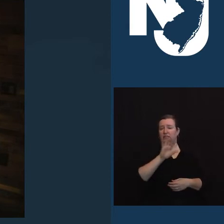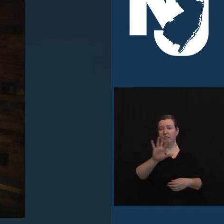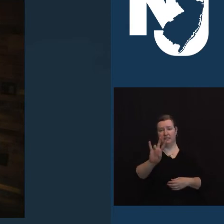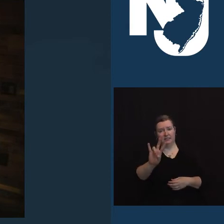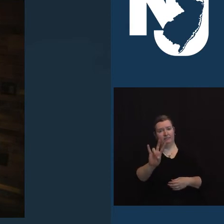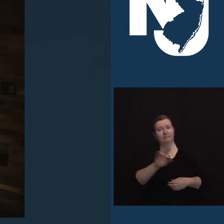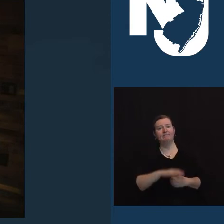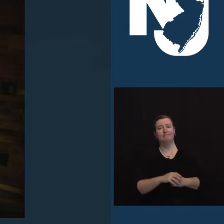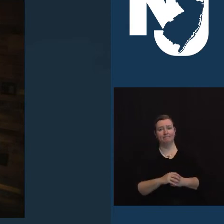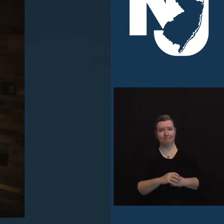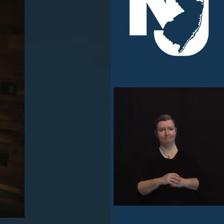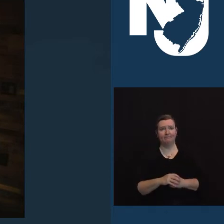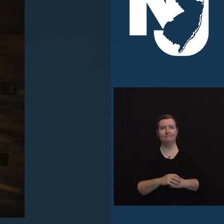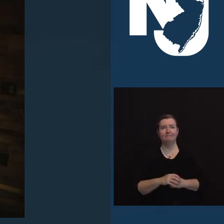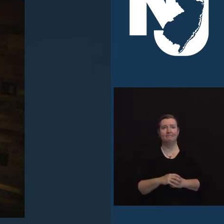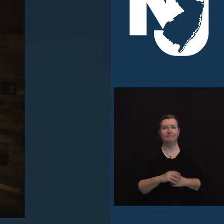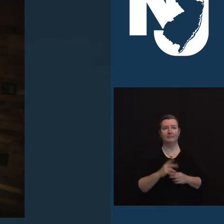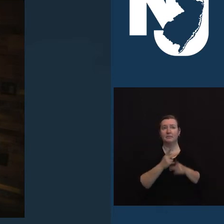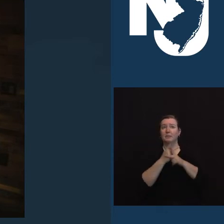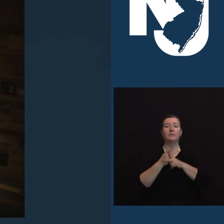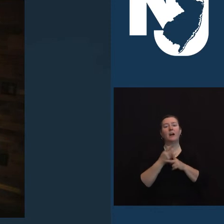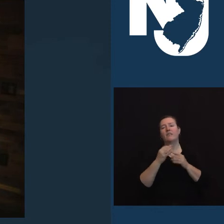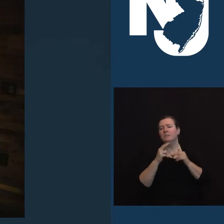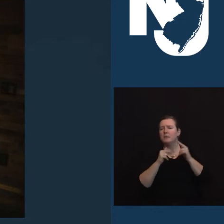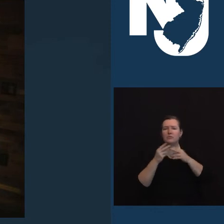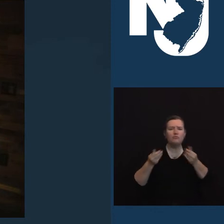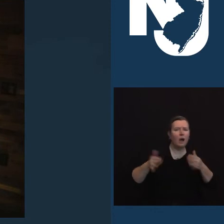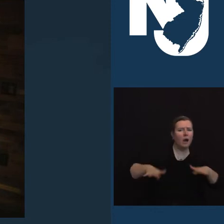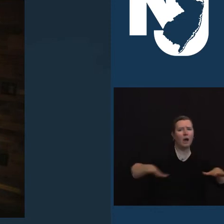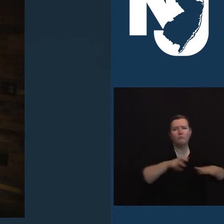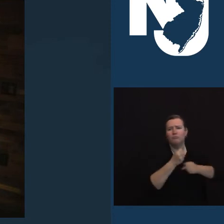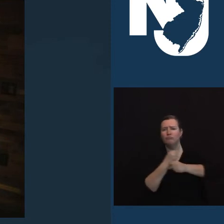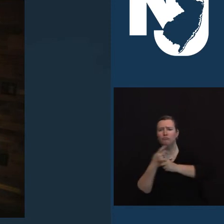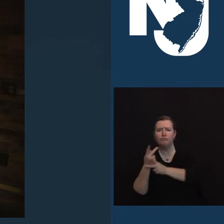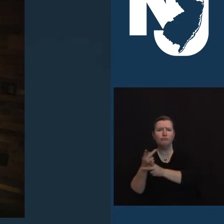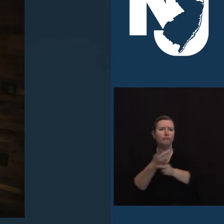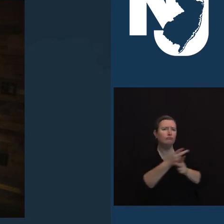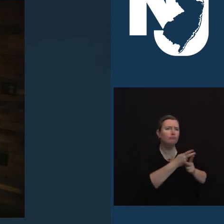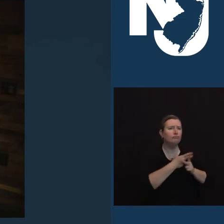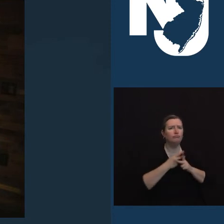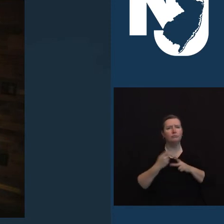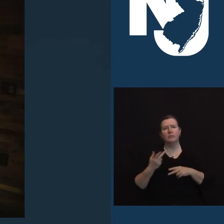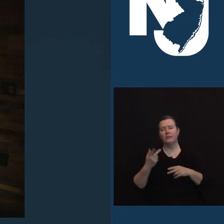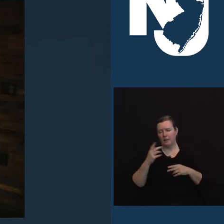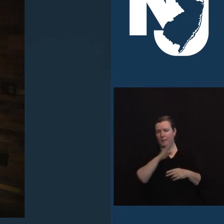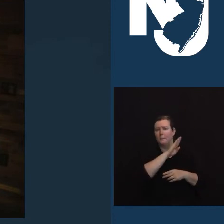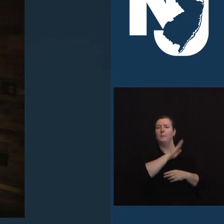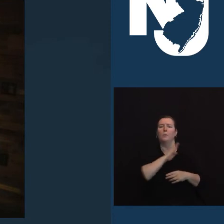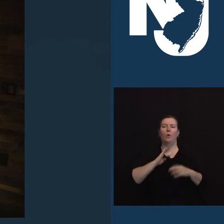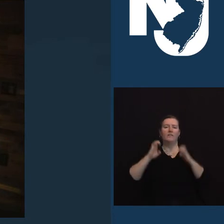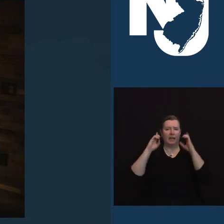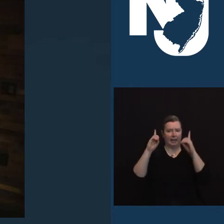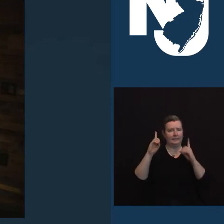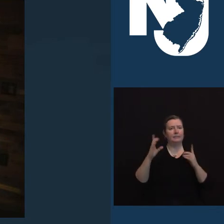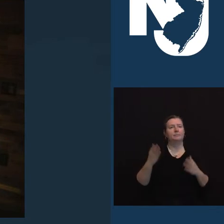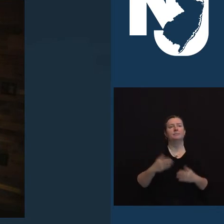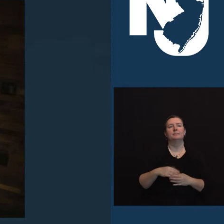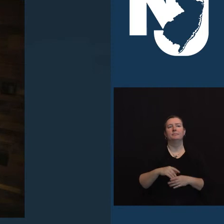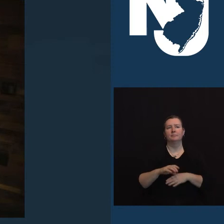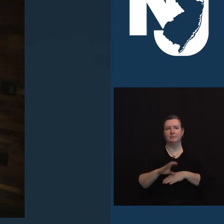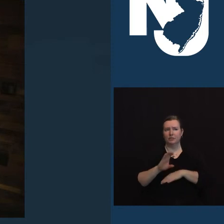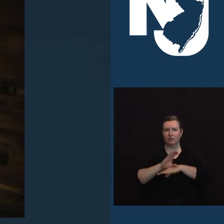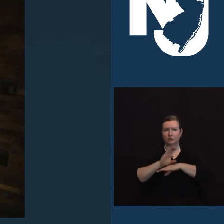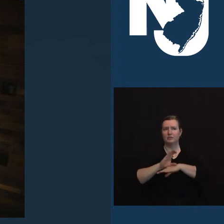the supervisor of buildings and grounds for the Lodi Board of Education. He was also a lifelong parishioner of St. Joseph Roman Catholic